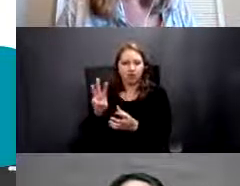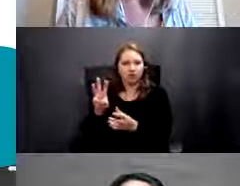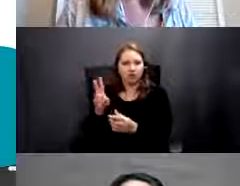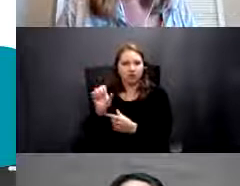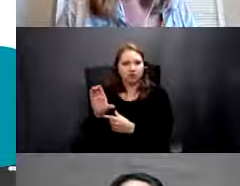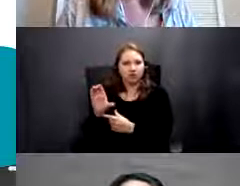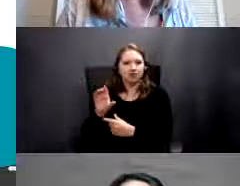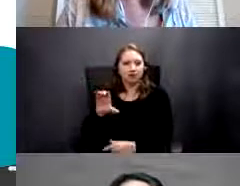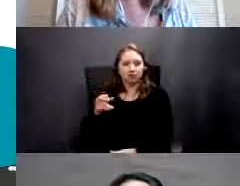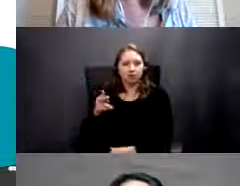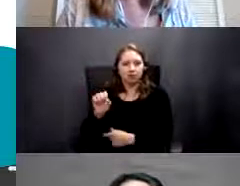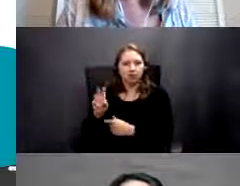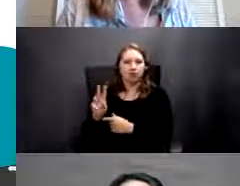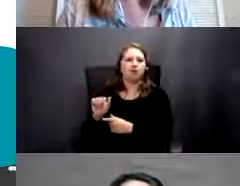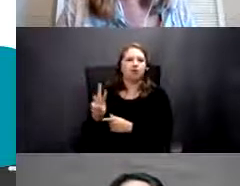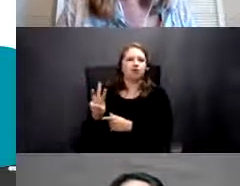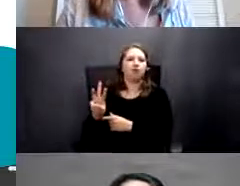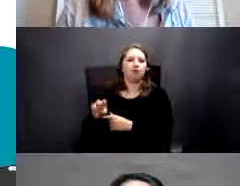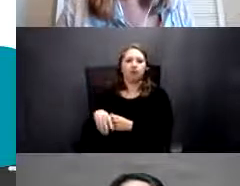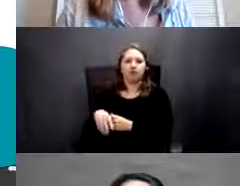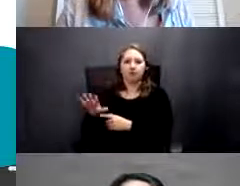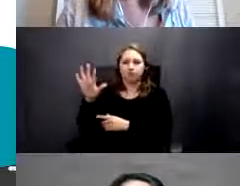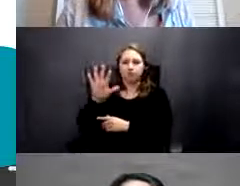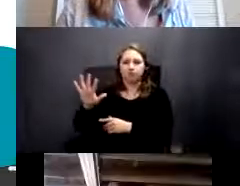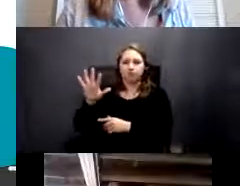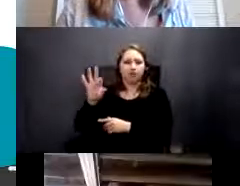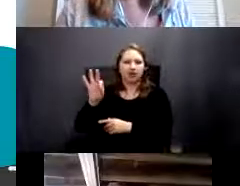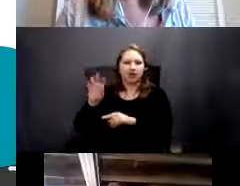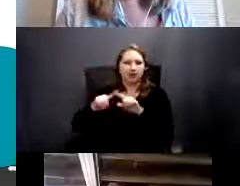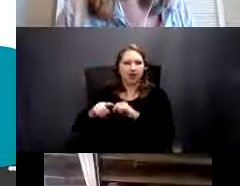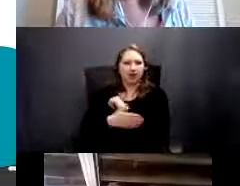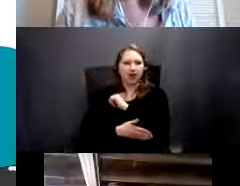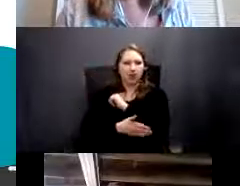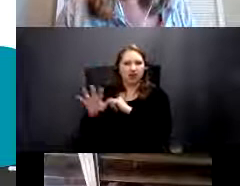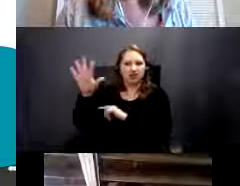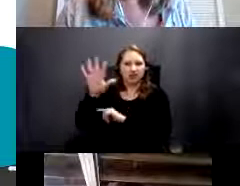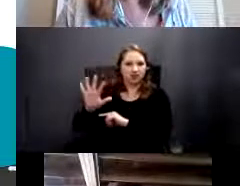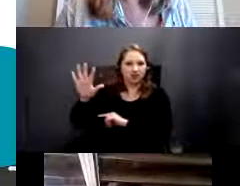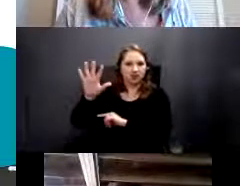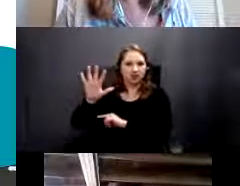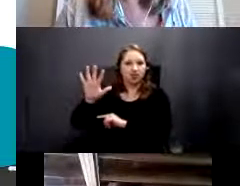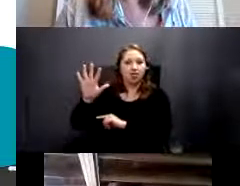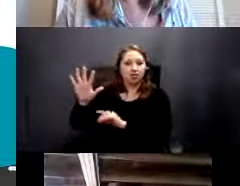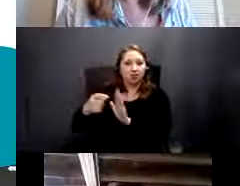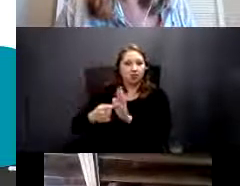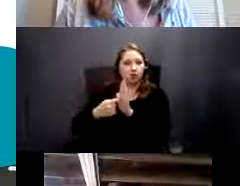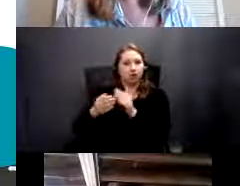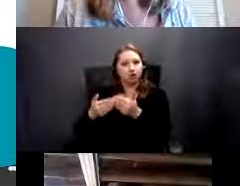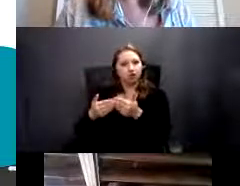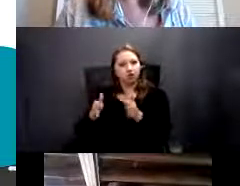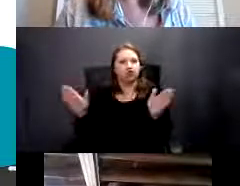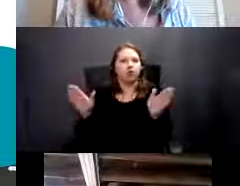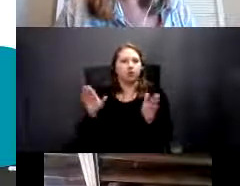Chippewa, Dunn, Pierce, Pepin, it's 9 different counties. They required like general commercial